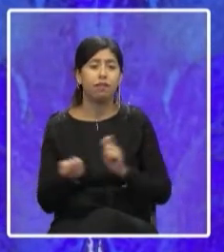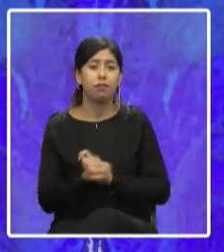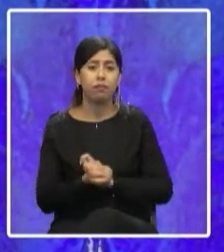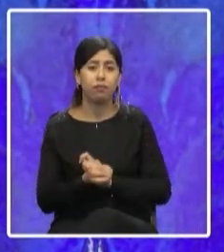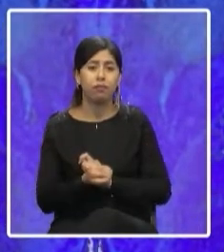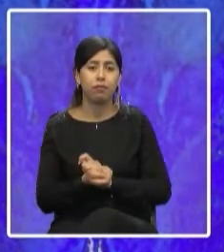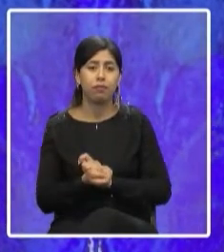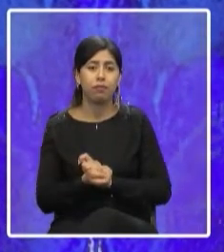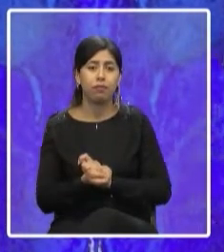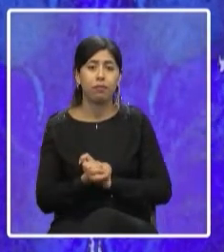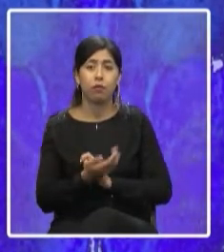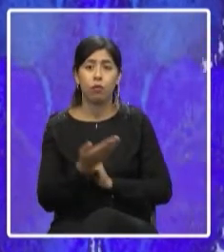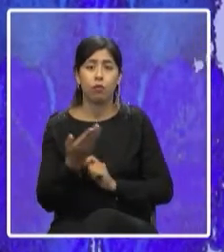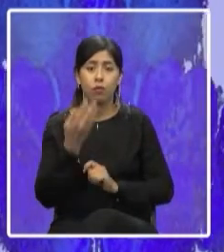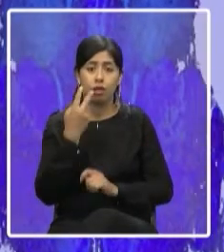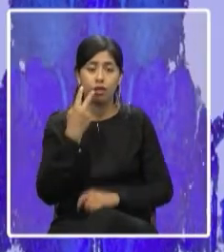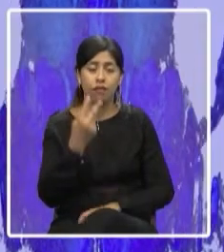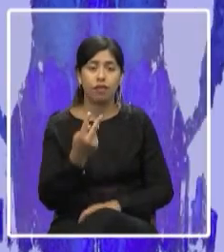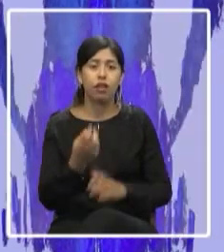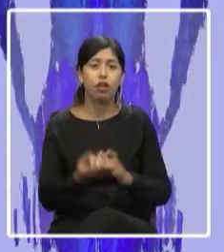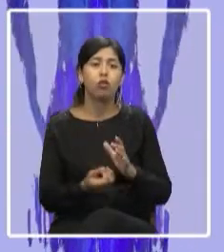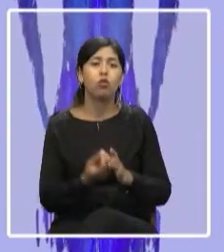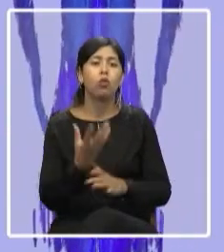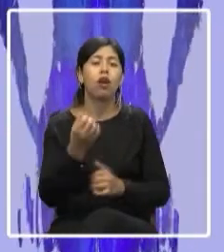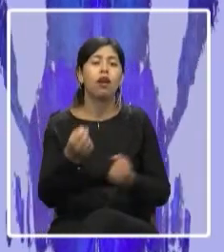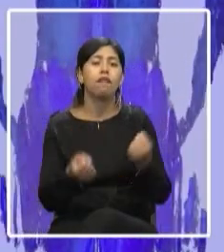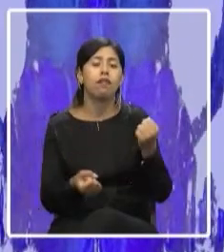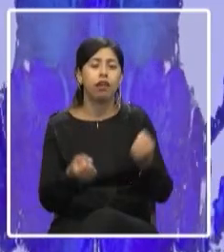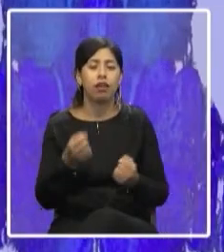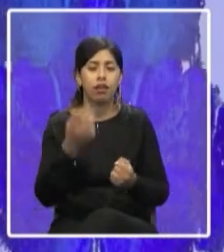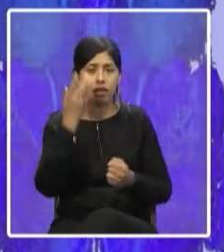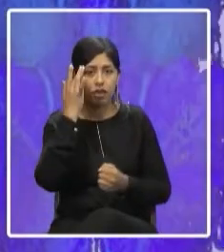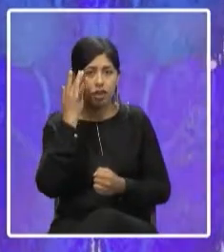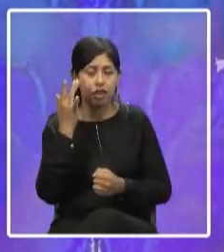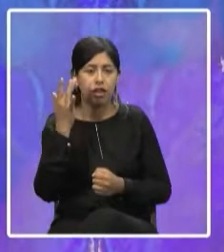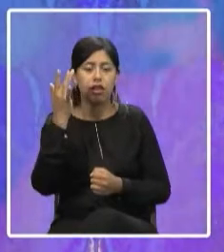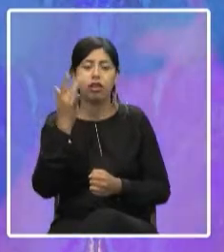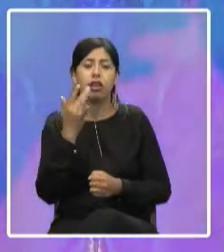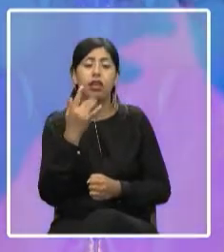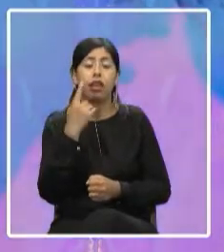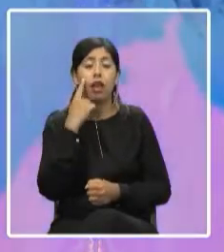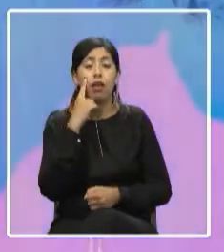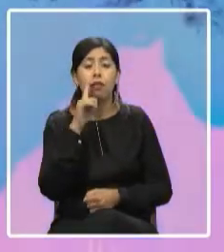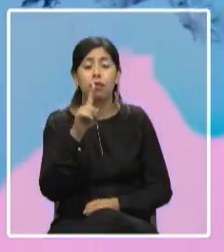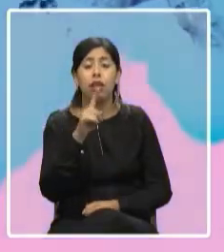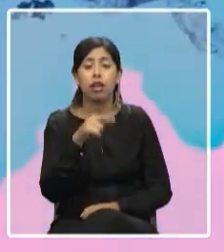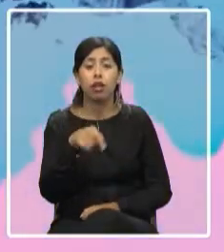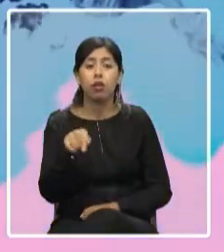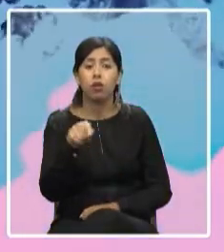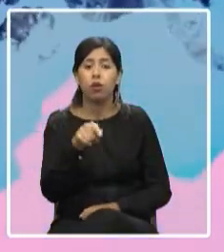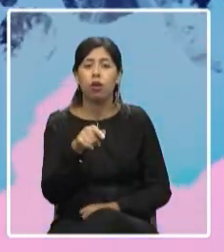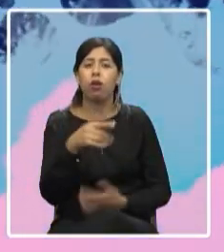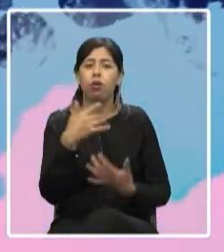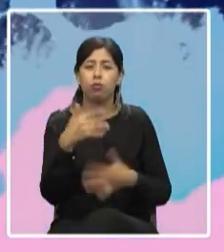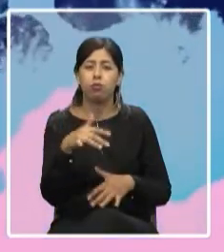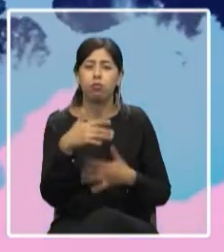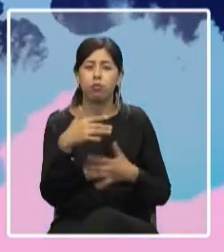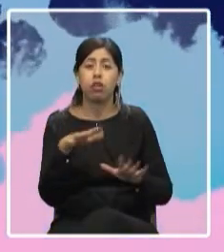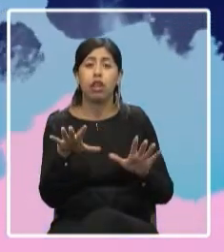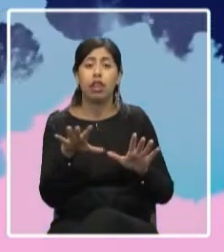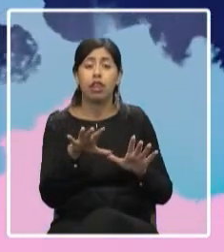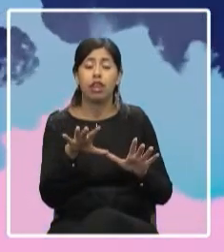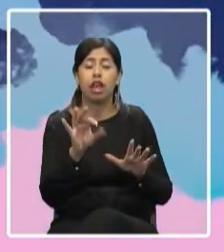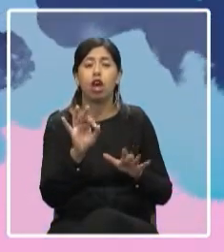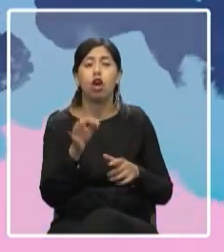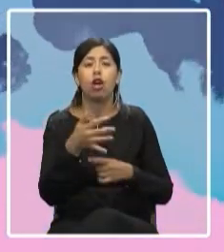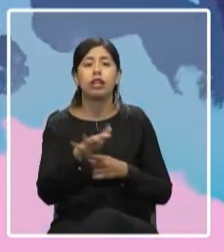newspaper press, and then they kind of belly flopped, but they will be very important 10 years from now, 15 years from now, 20 years from now. Same with industrial robotics,